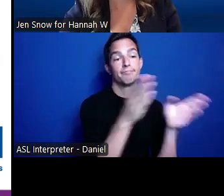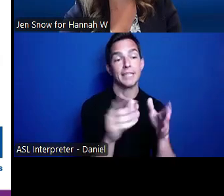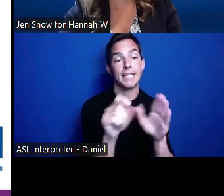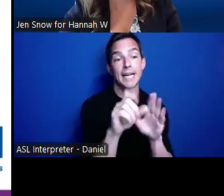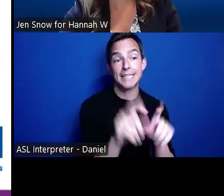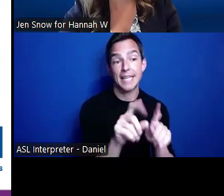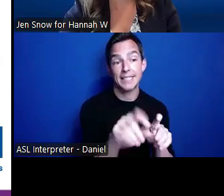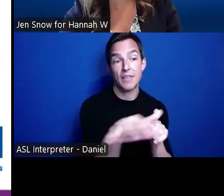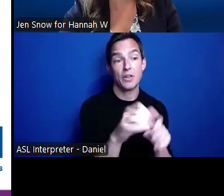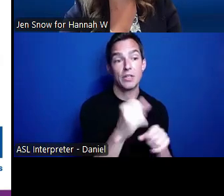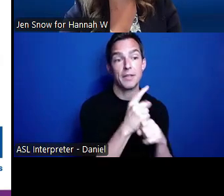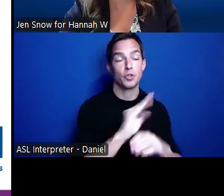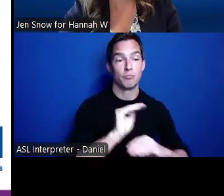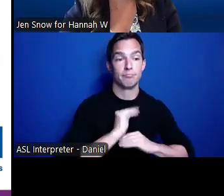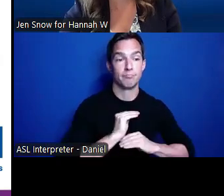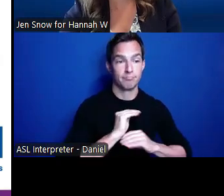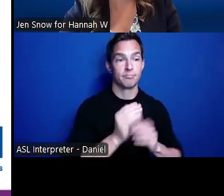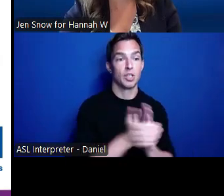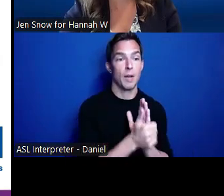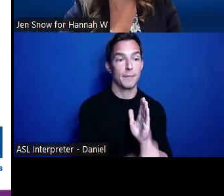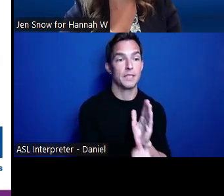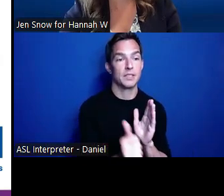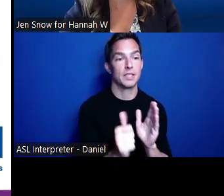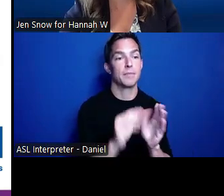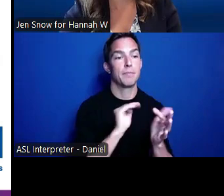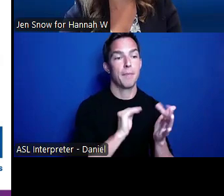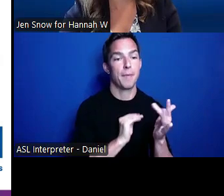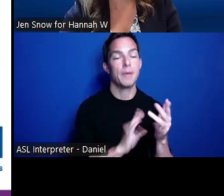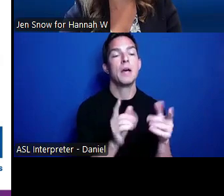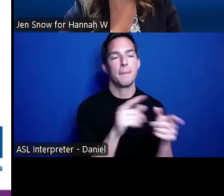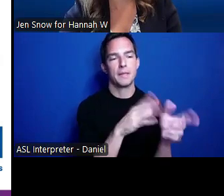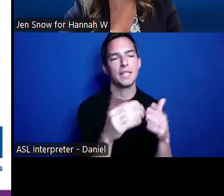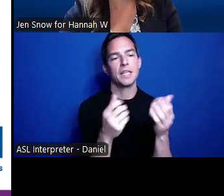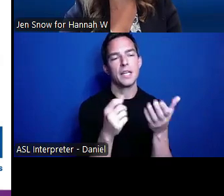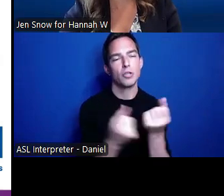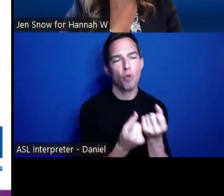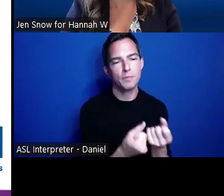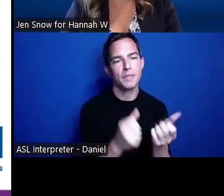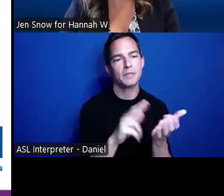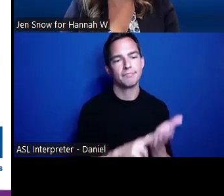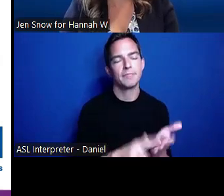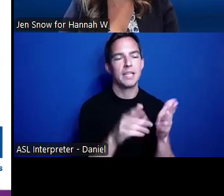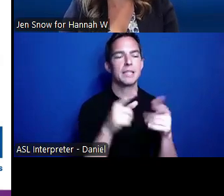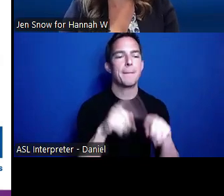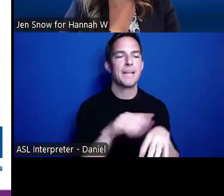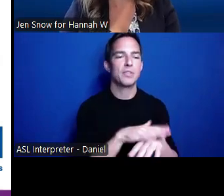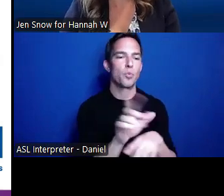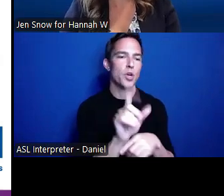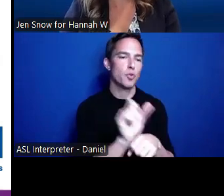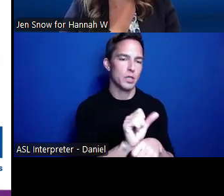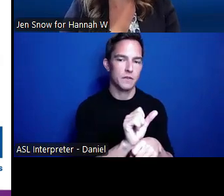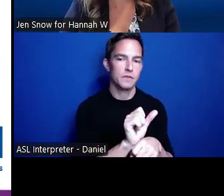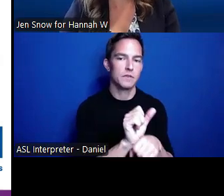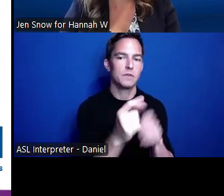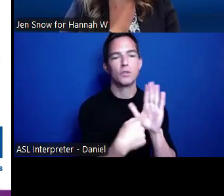that you've met those competencies. But then I think the endorsements and the additional trainings are usually based off of where you're working. For